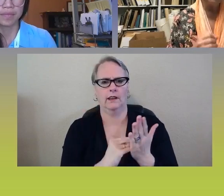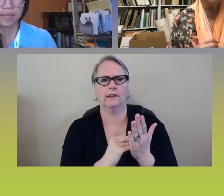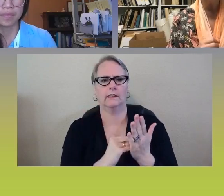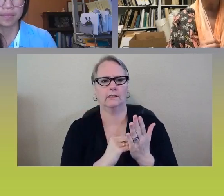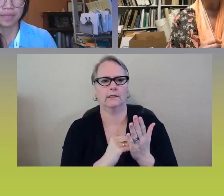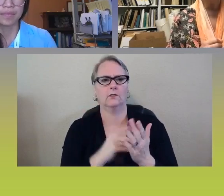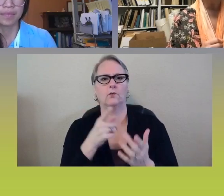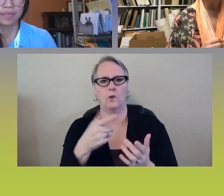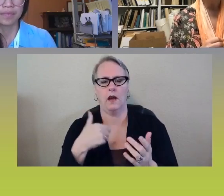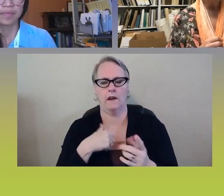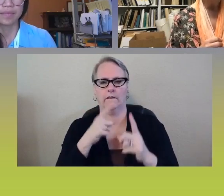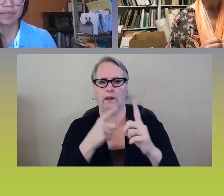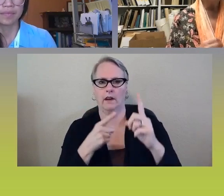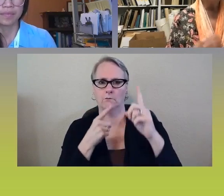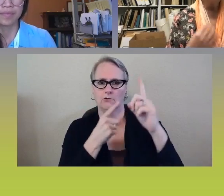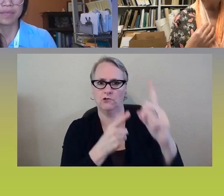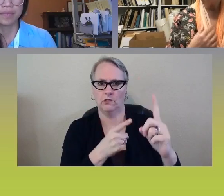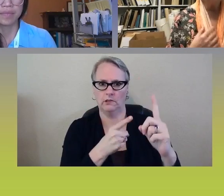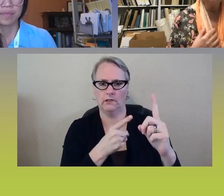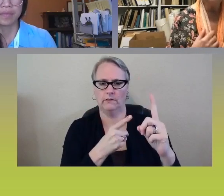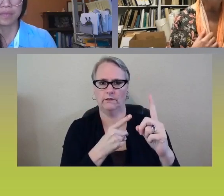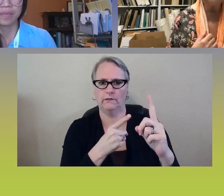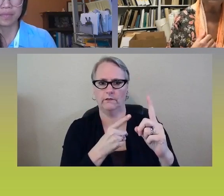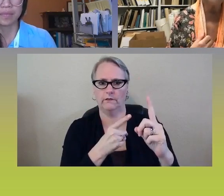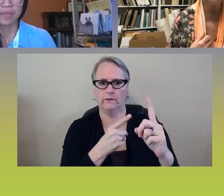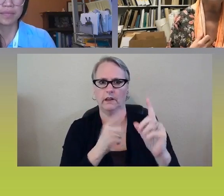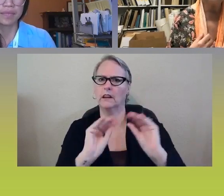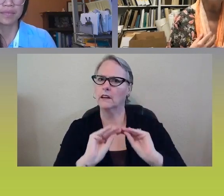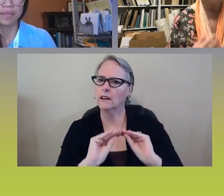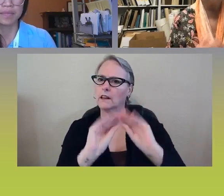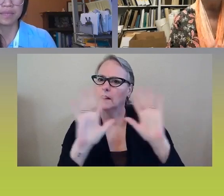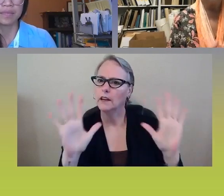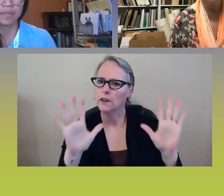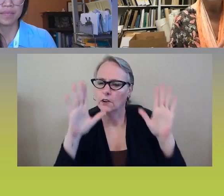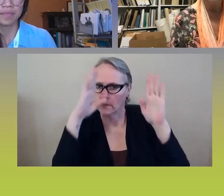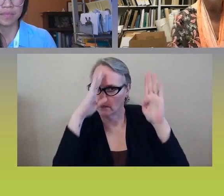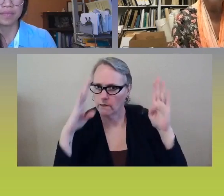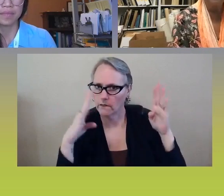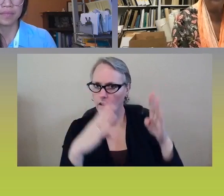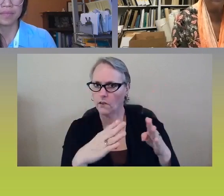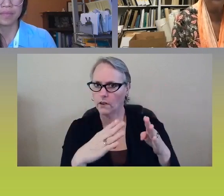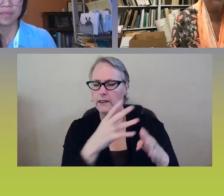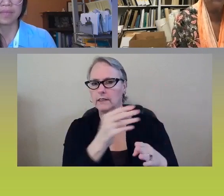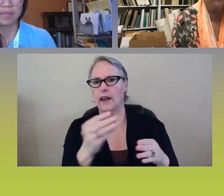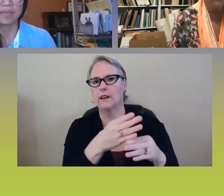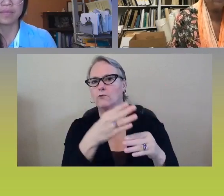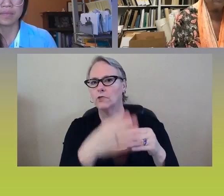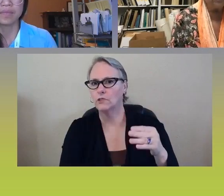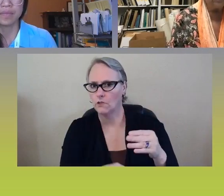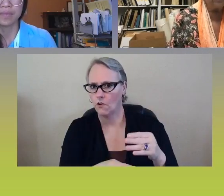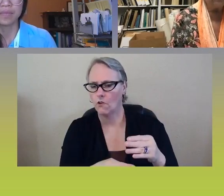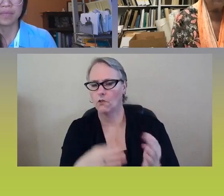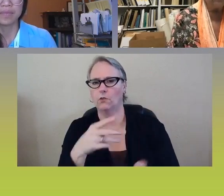an objective and a very clear focus on a result where you are going